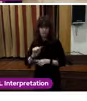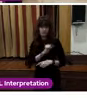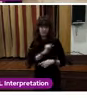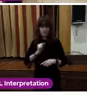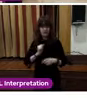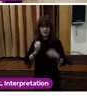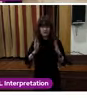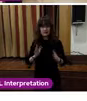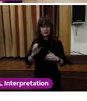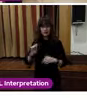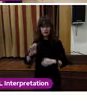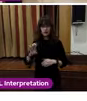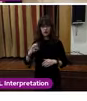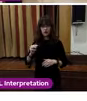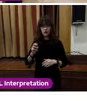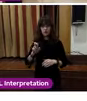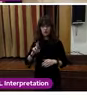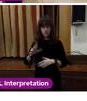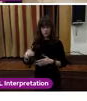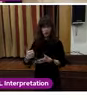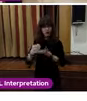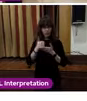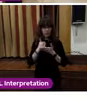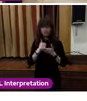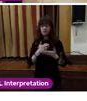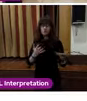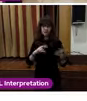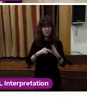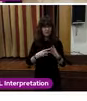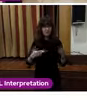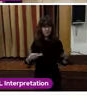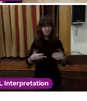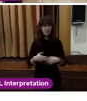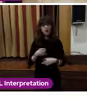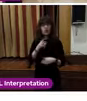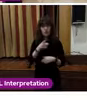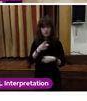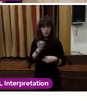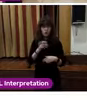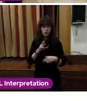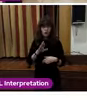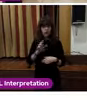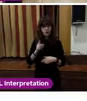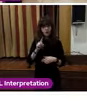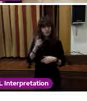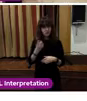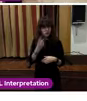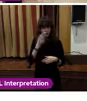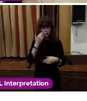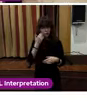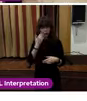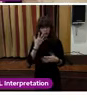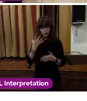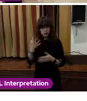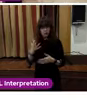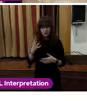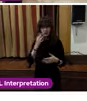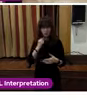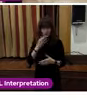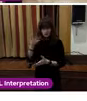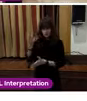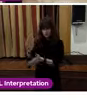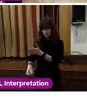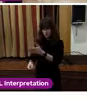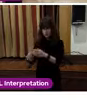that if you or a loved one have lost someone due to COVID-19, the federal government